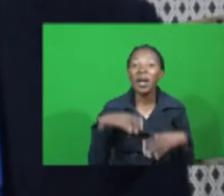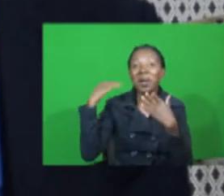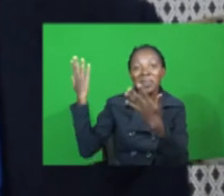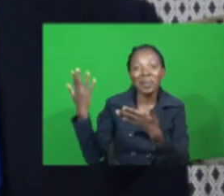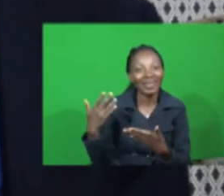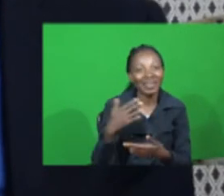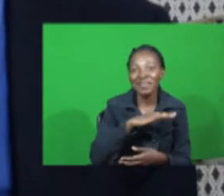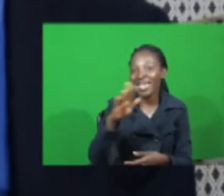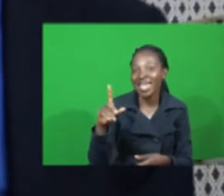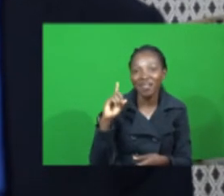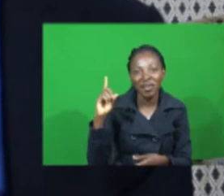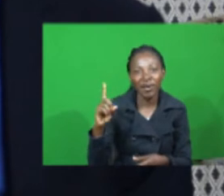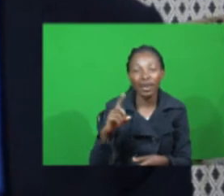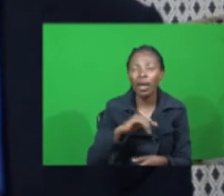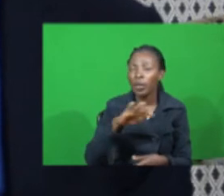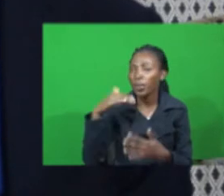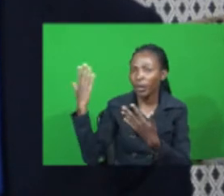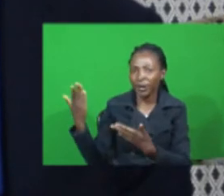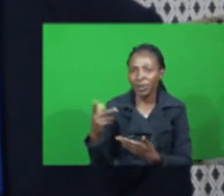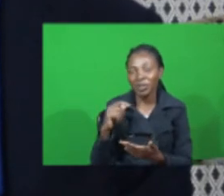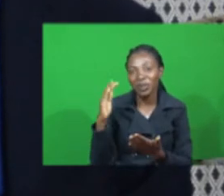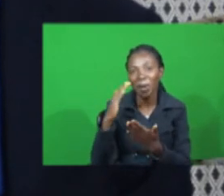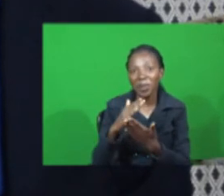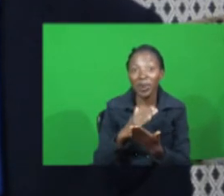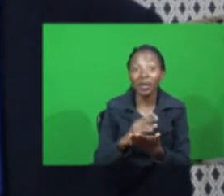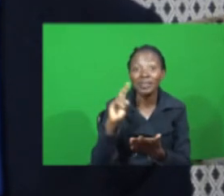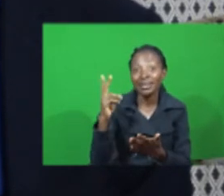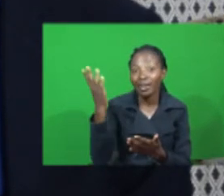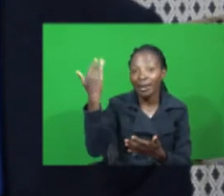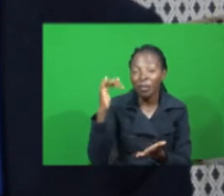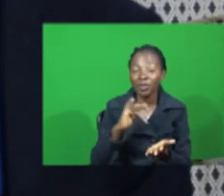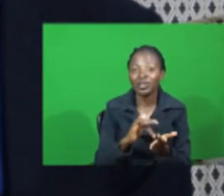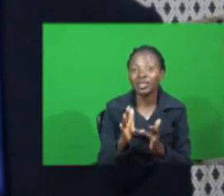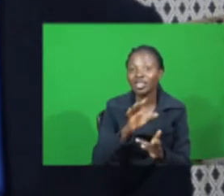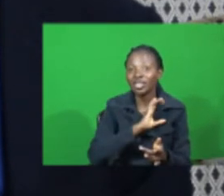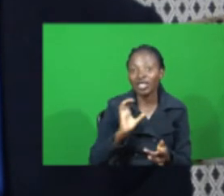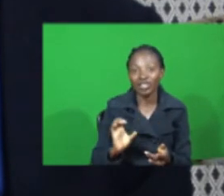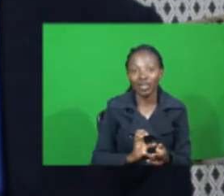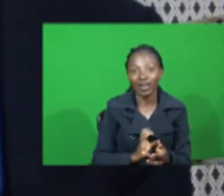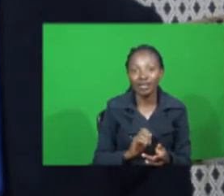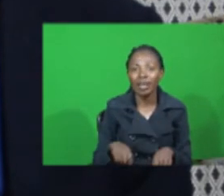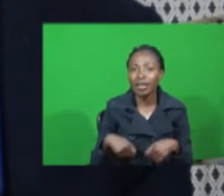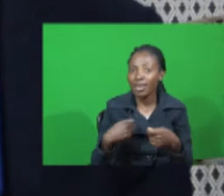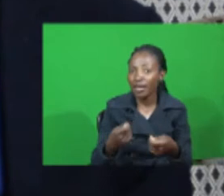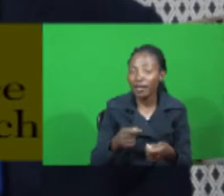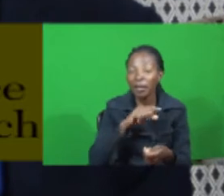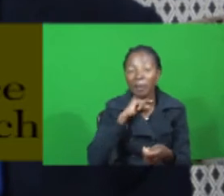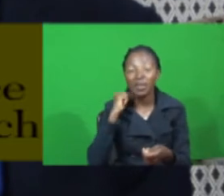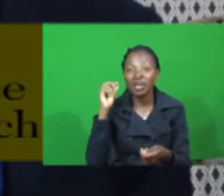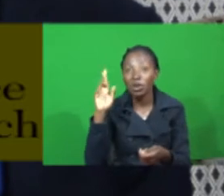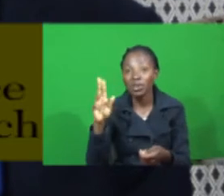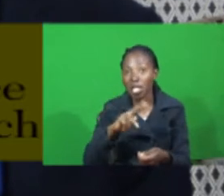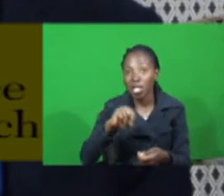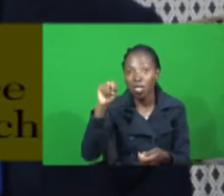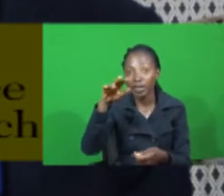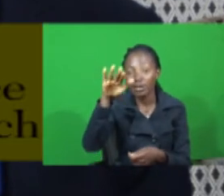Kwazi waivateriri, tino muchingamidzai kuchirongwa, The Second Coming of Christ, chamunopiwa na Pastor Gift Rhodes veku North